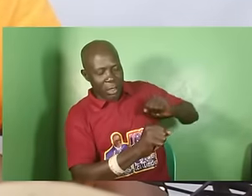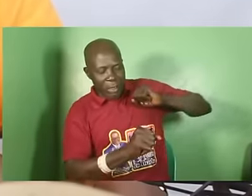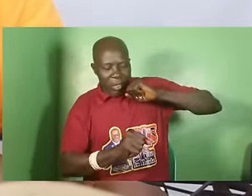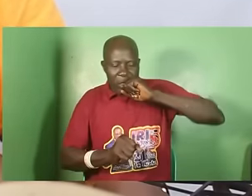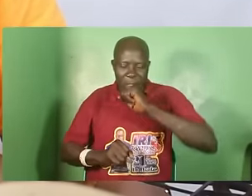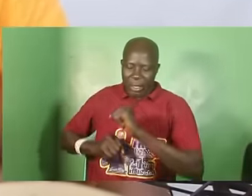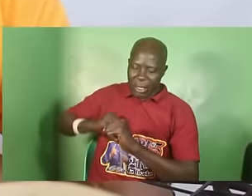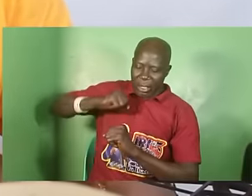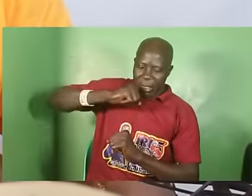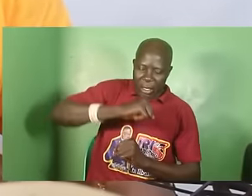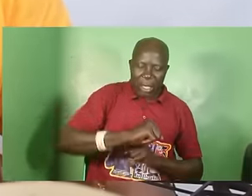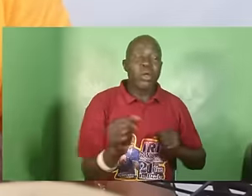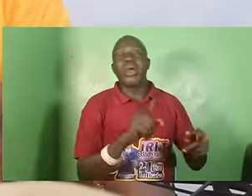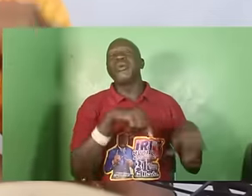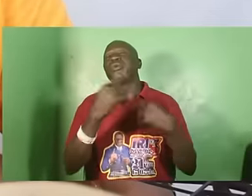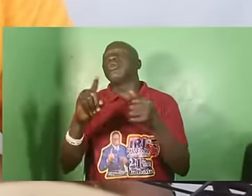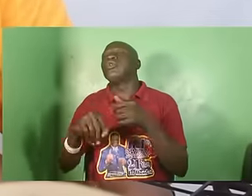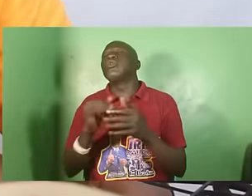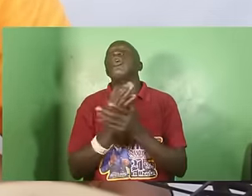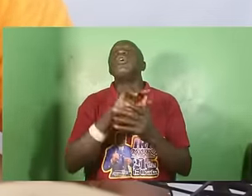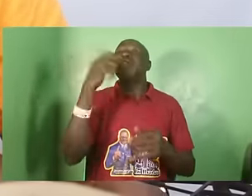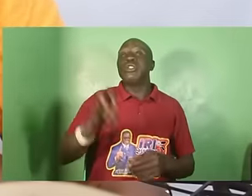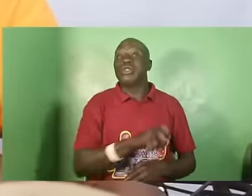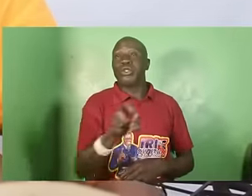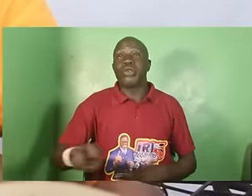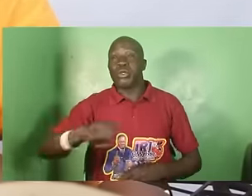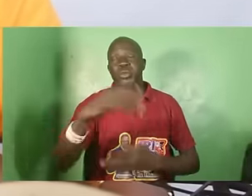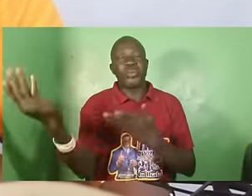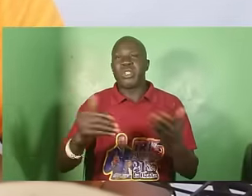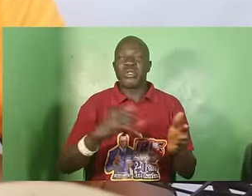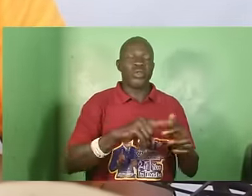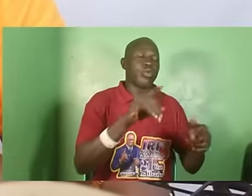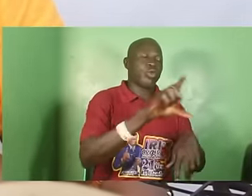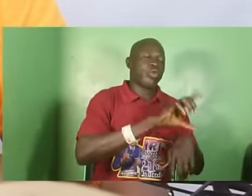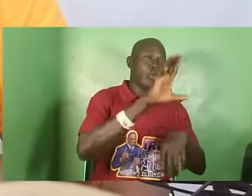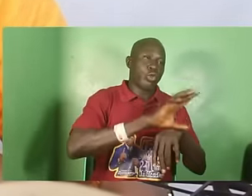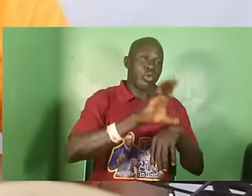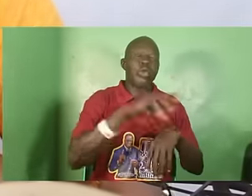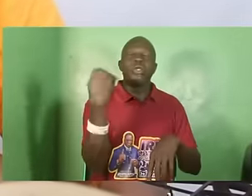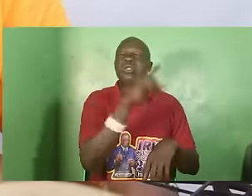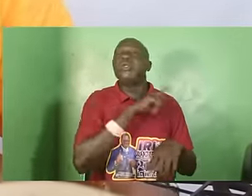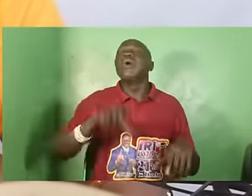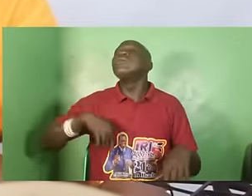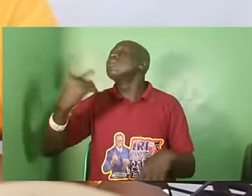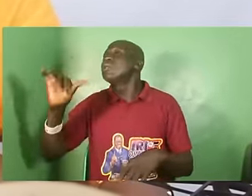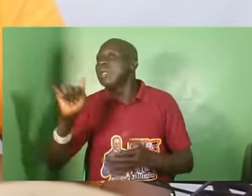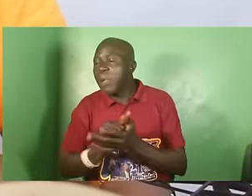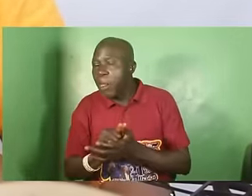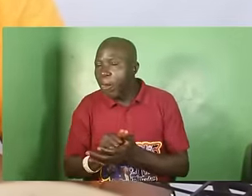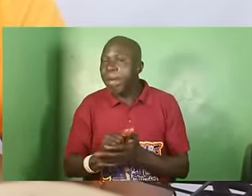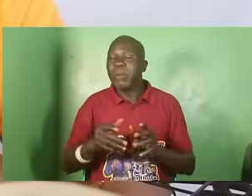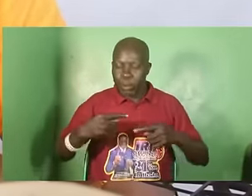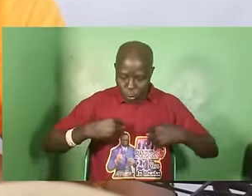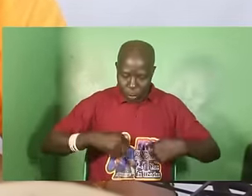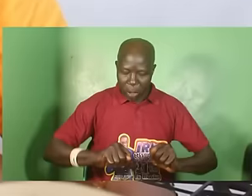it. That was where he has been going. He had your love watch. It's this journey that brought him to church. And the Lord said, for bad boy,